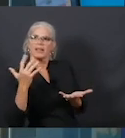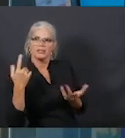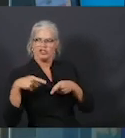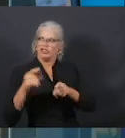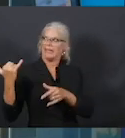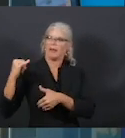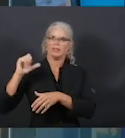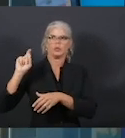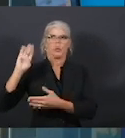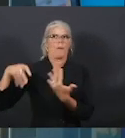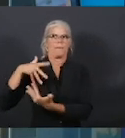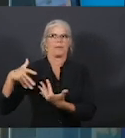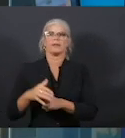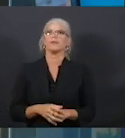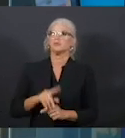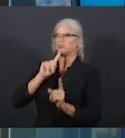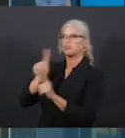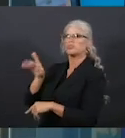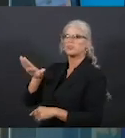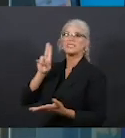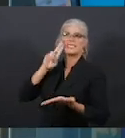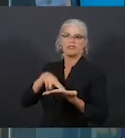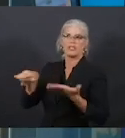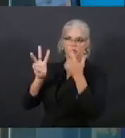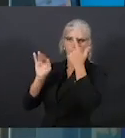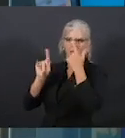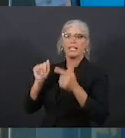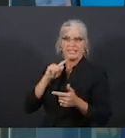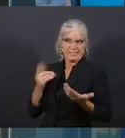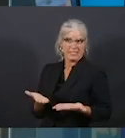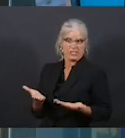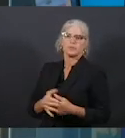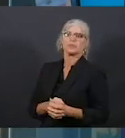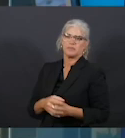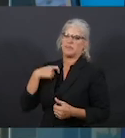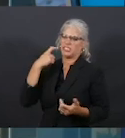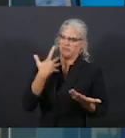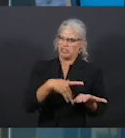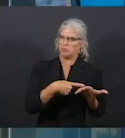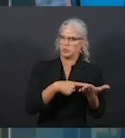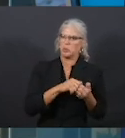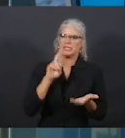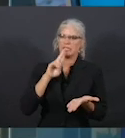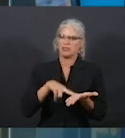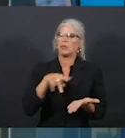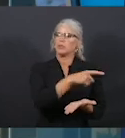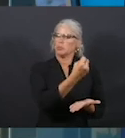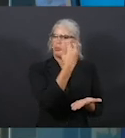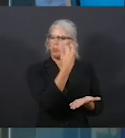So Secretary Weta is here. I talked to Secretary Weta this morning, and he gave me a number of about